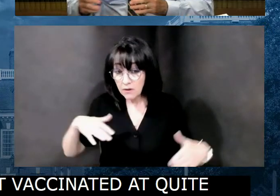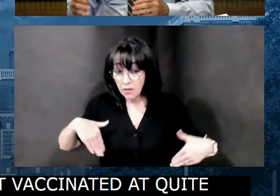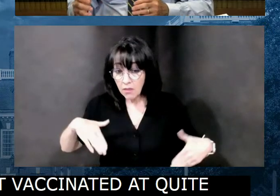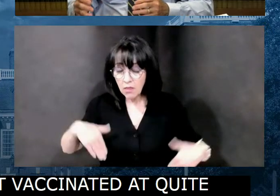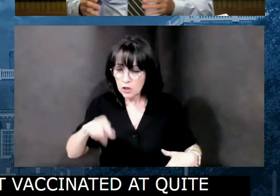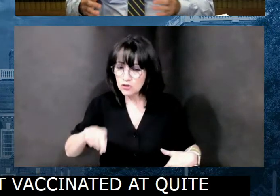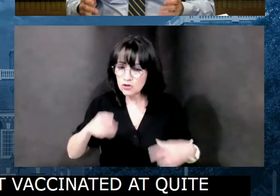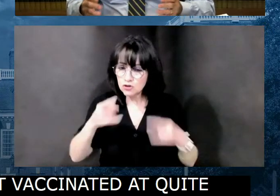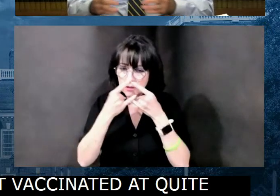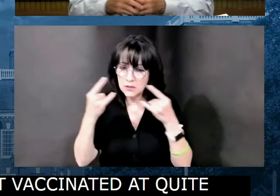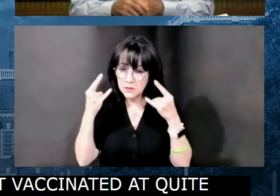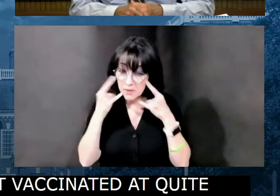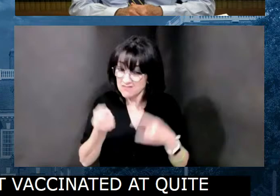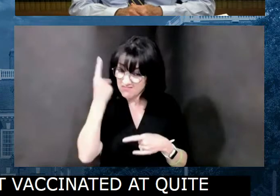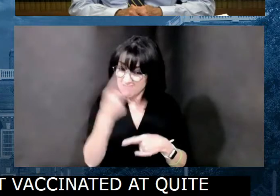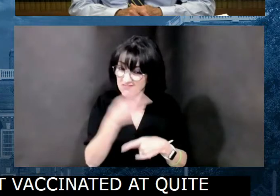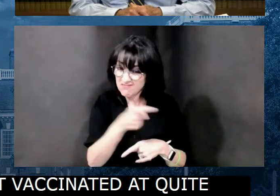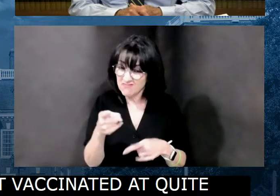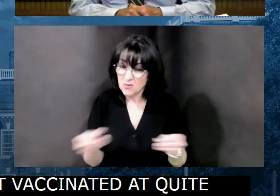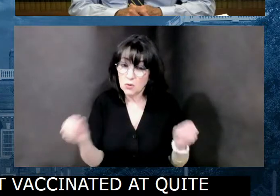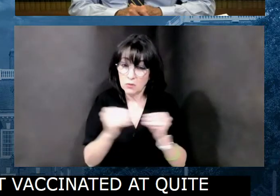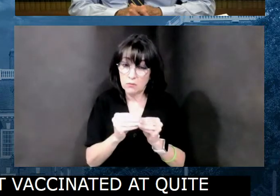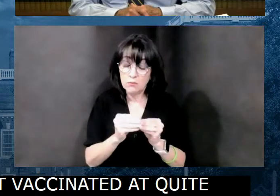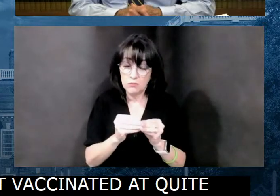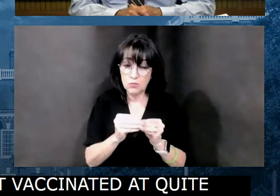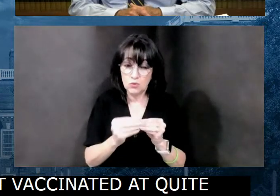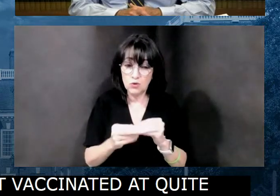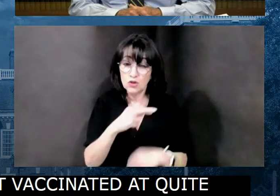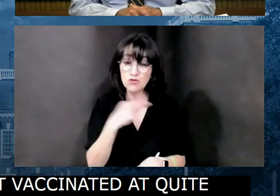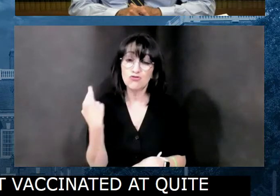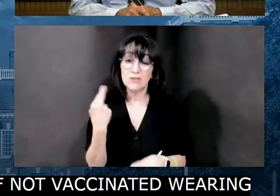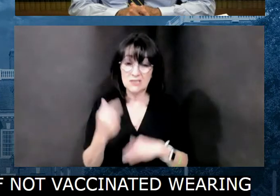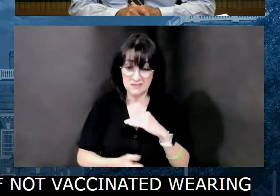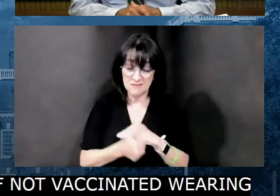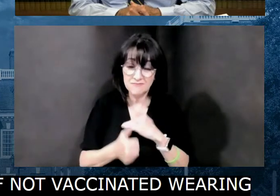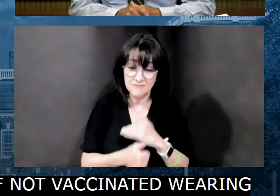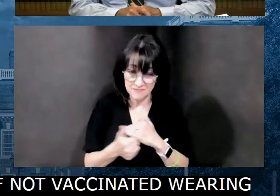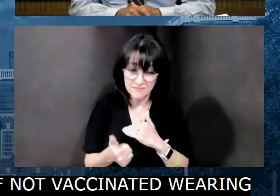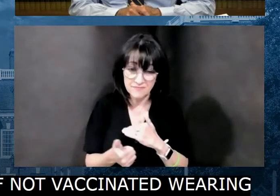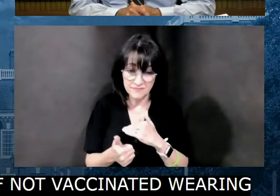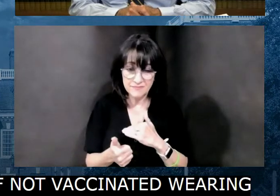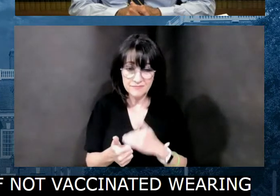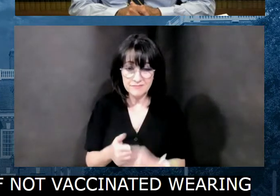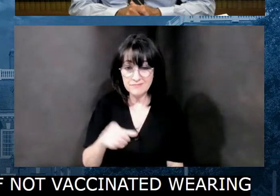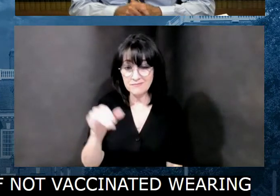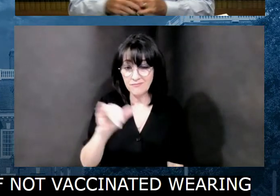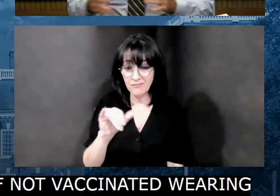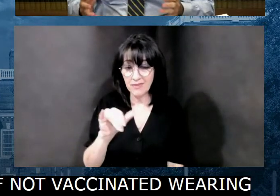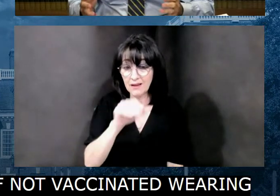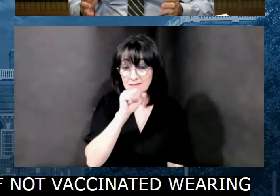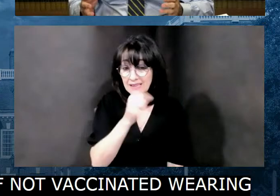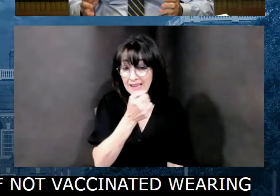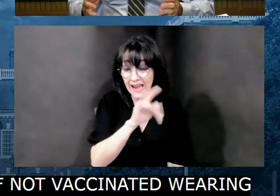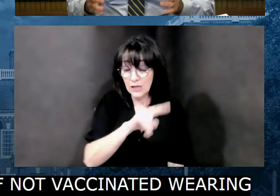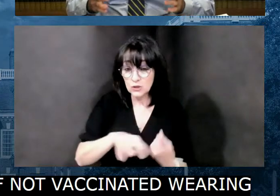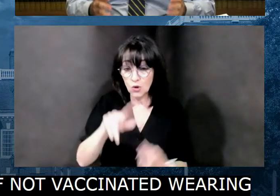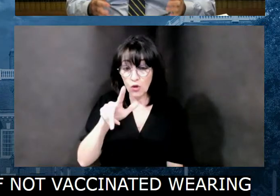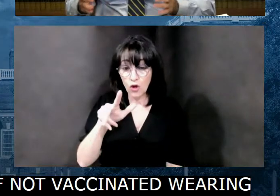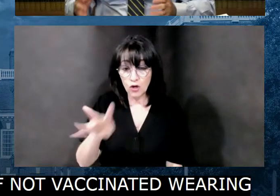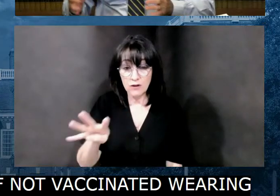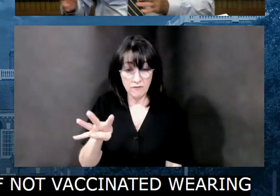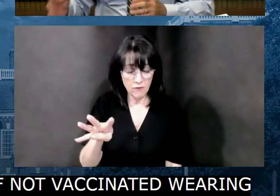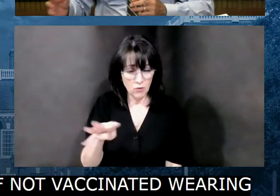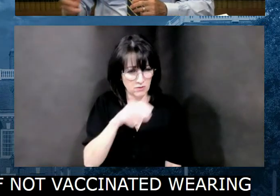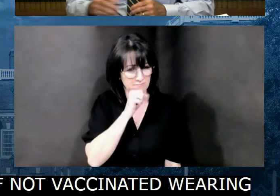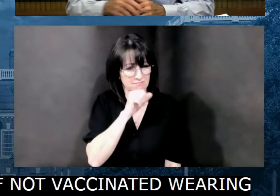are at greater risk, particularly if they're circulating as young adults do, ages 18 to 34, among one another,